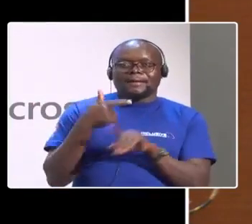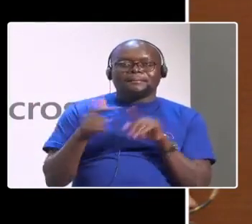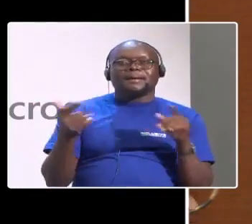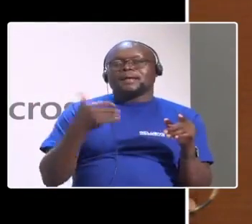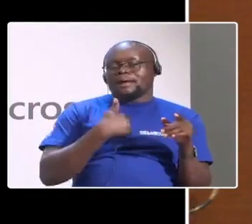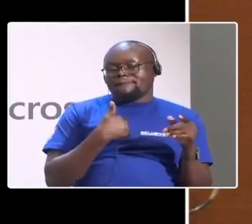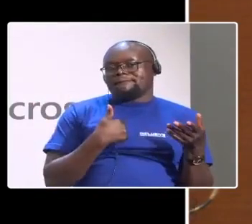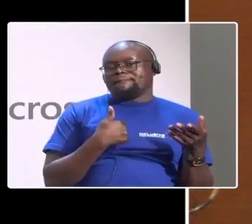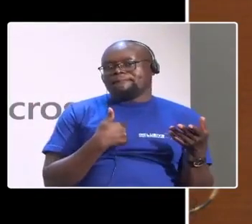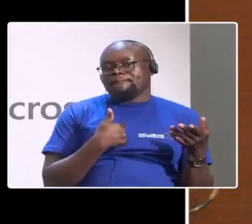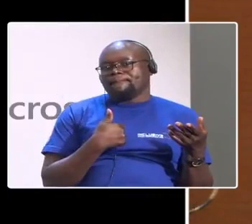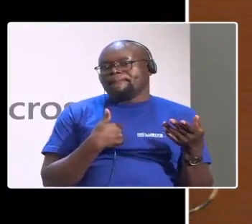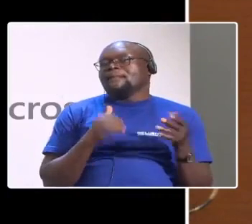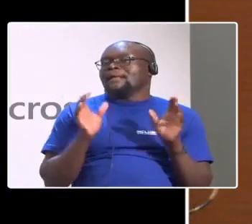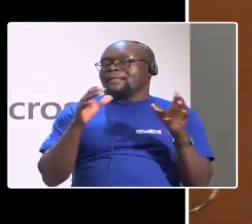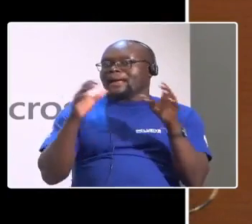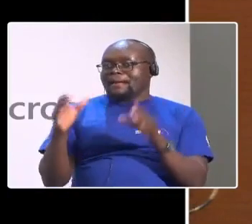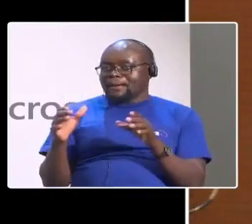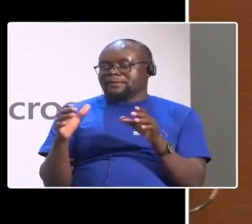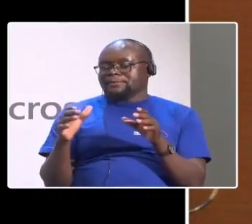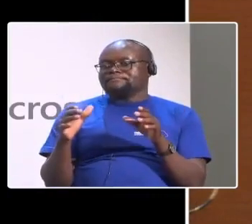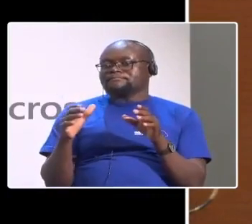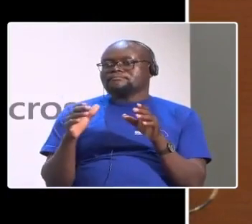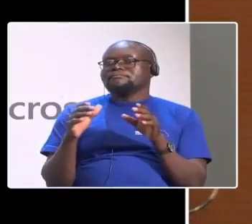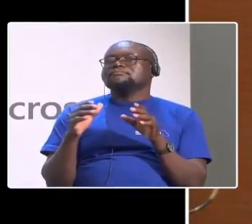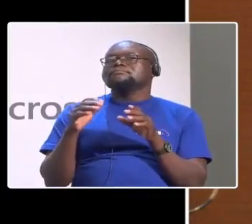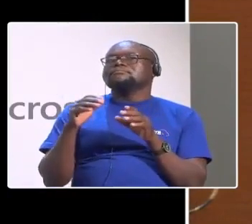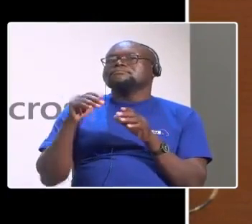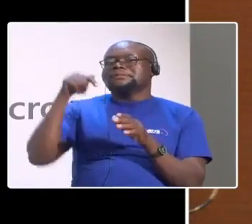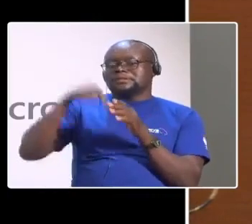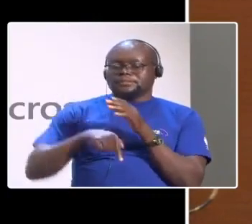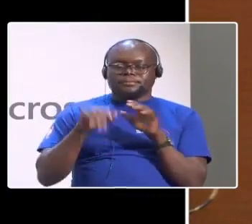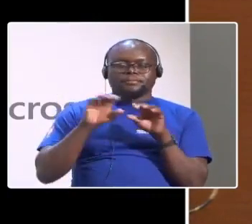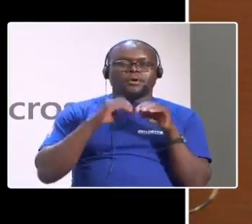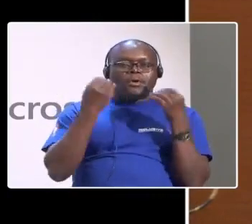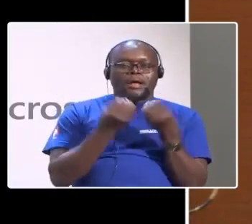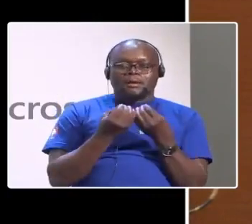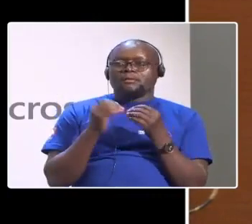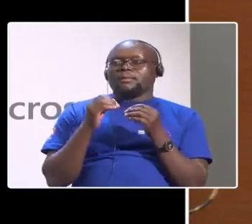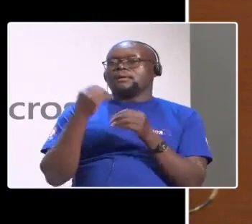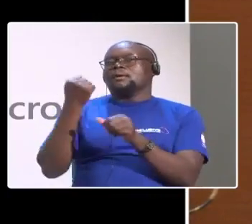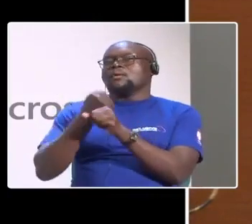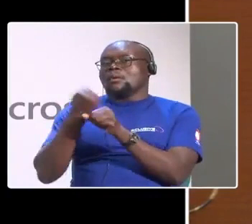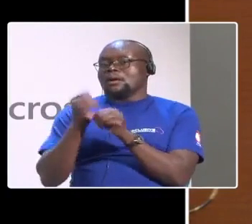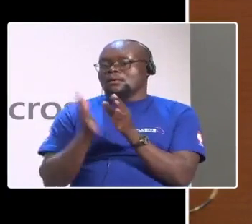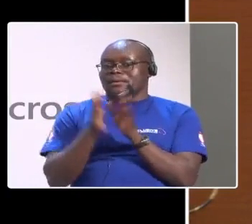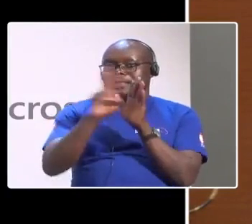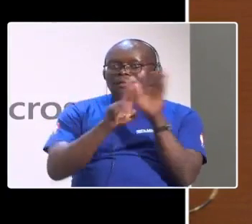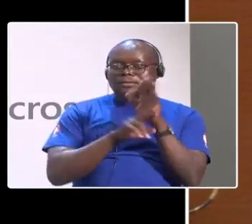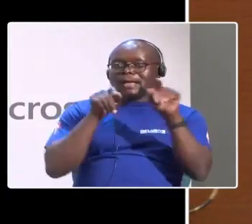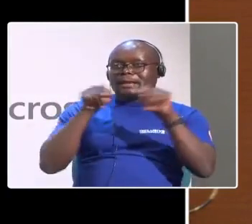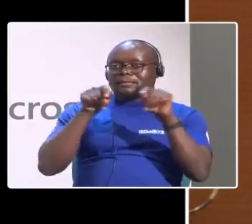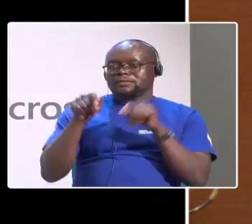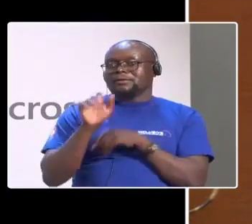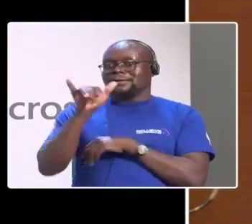it has to be in the company, in the DNA of the company, that they want to work with all these rules and regulations